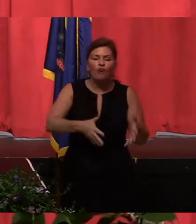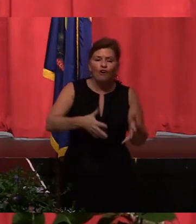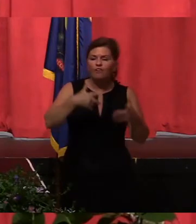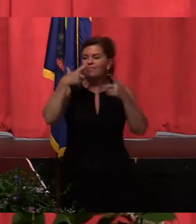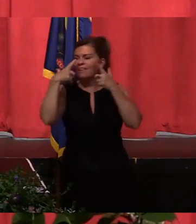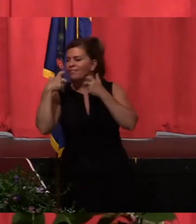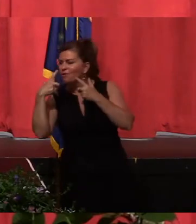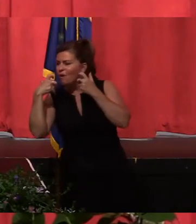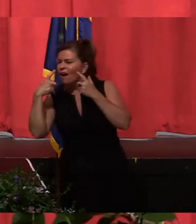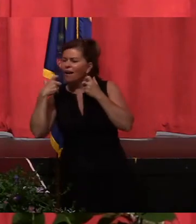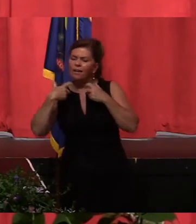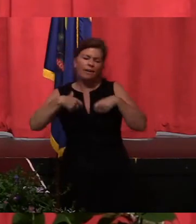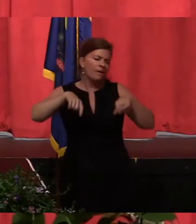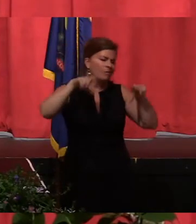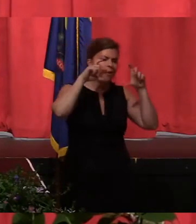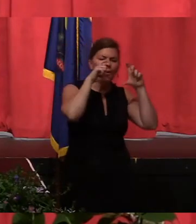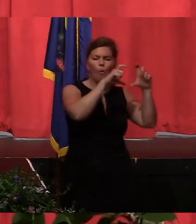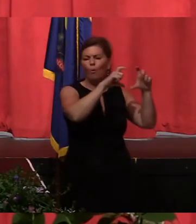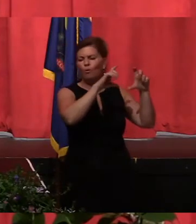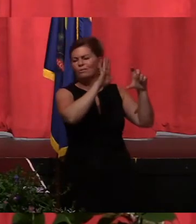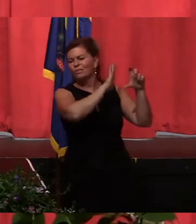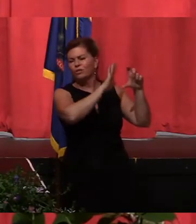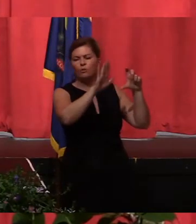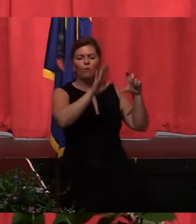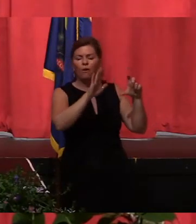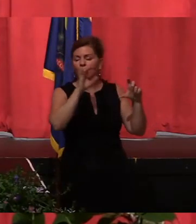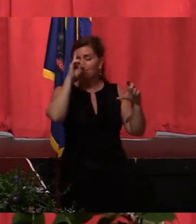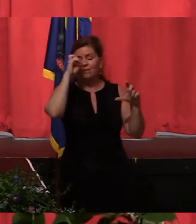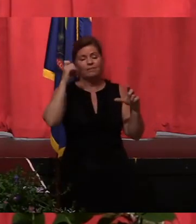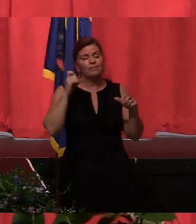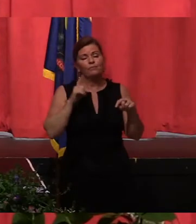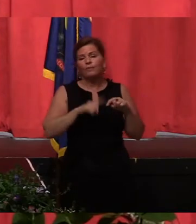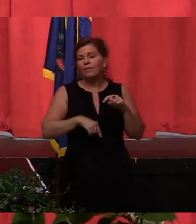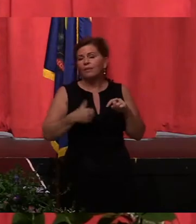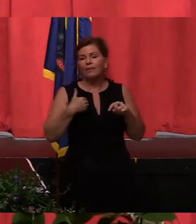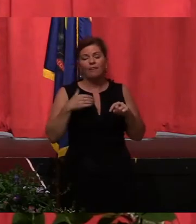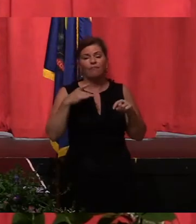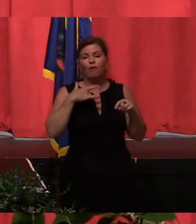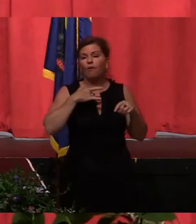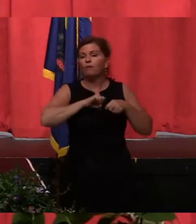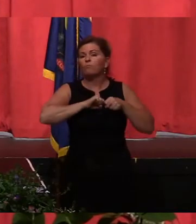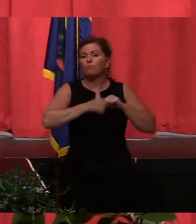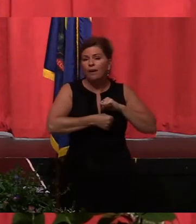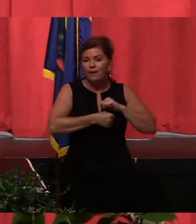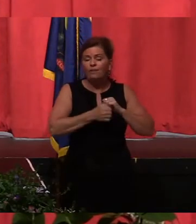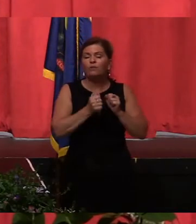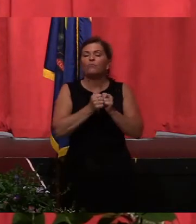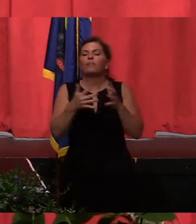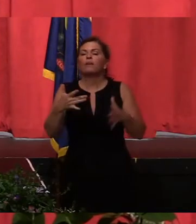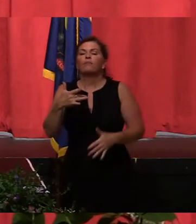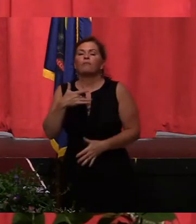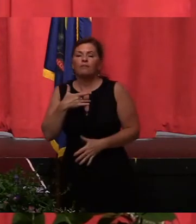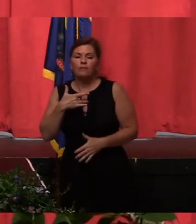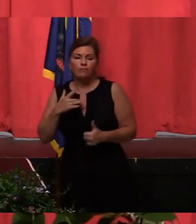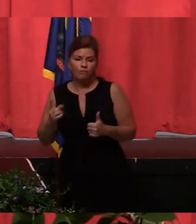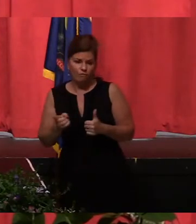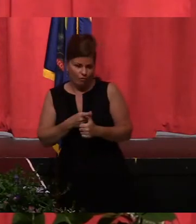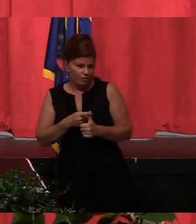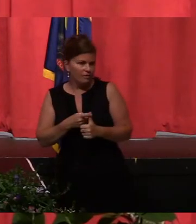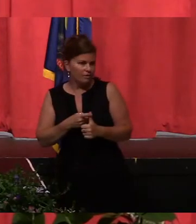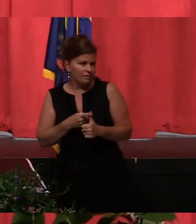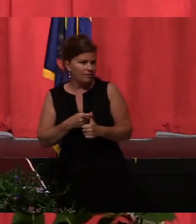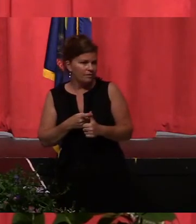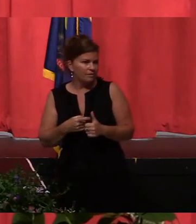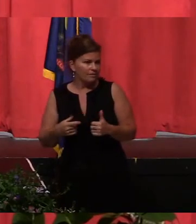and holes in your wall, because you can't have heartbreak without heart first. The disappointments are what makes us